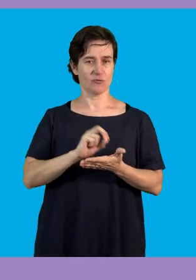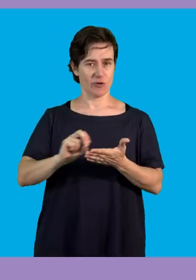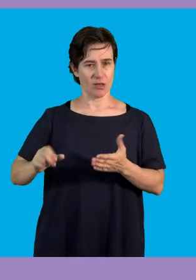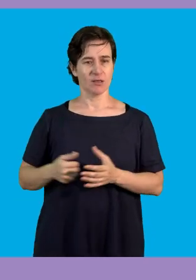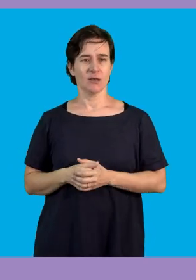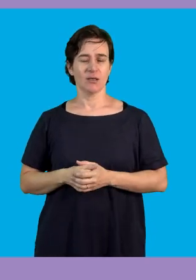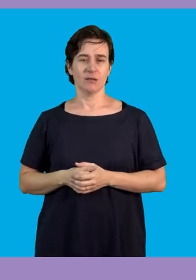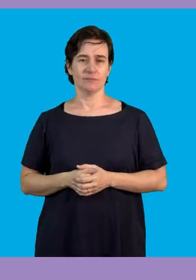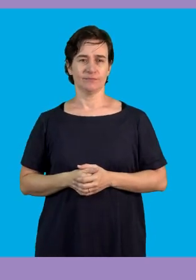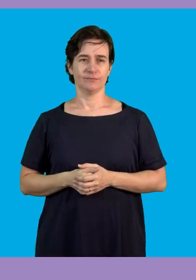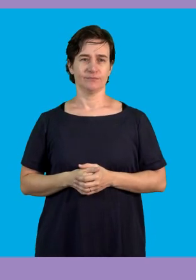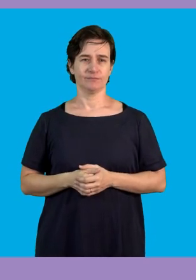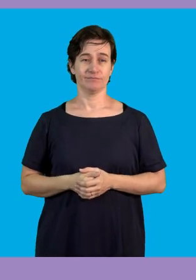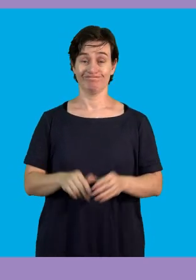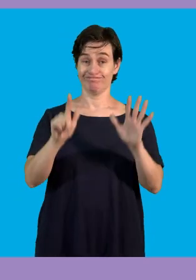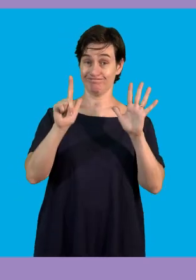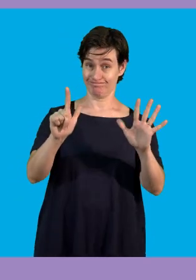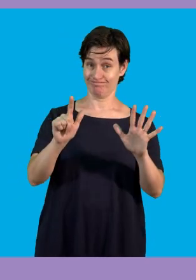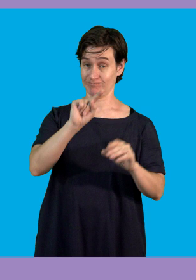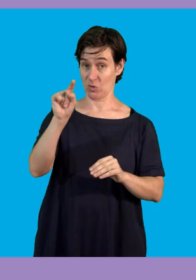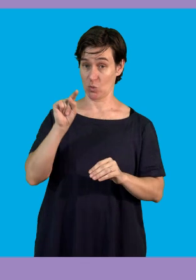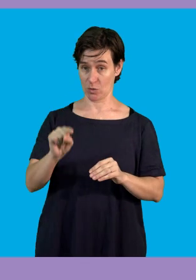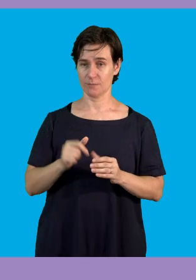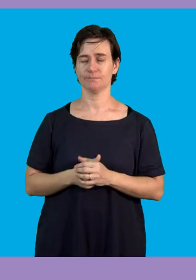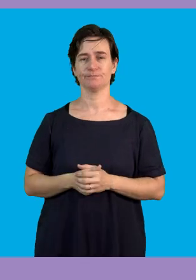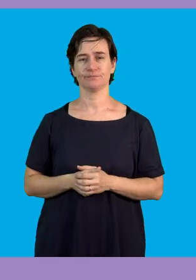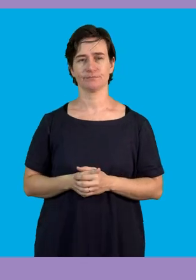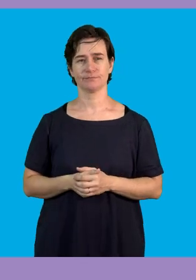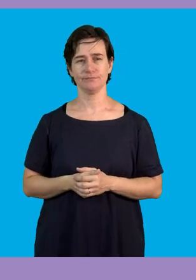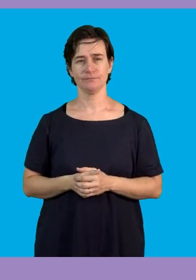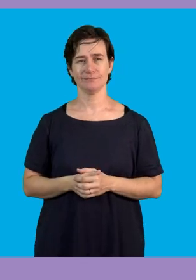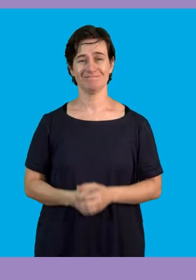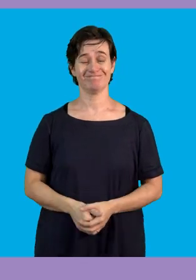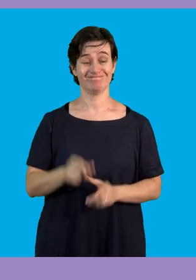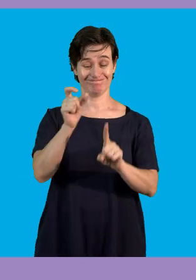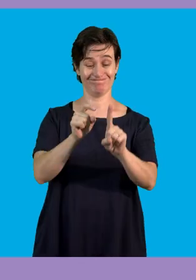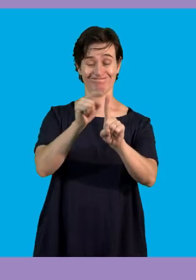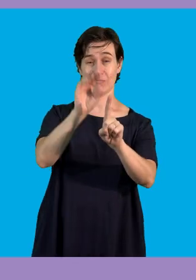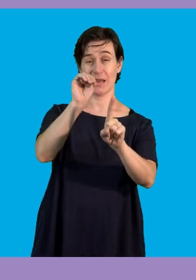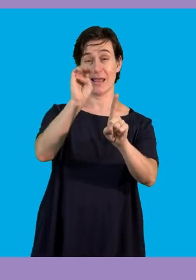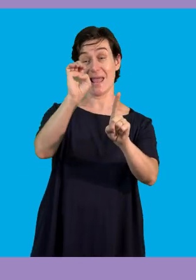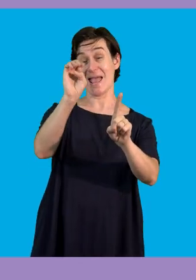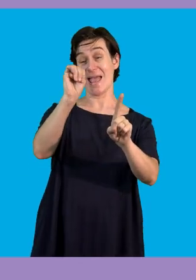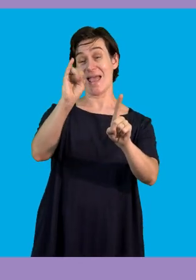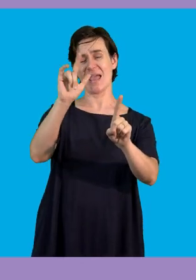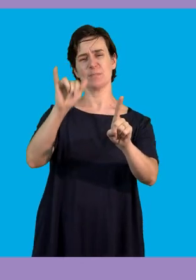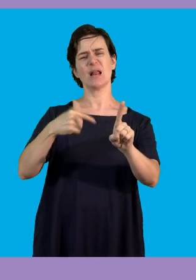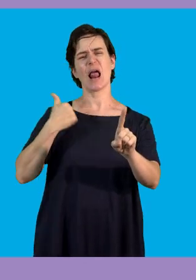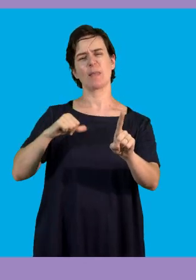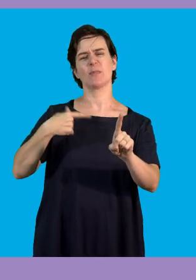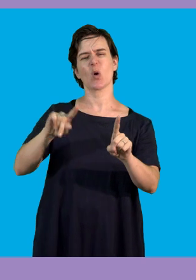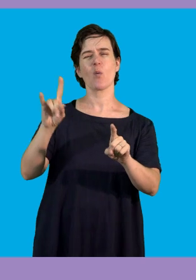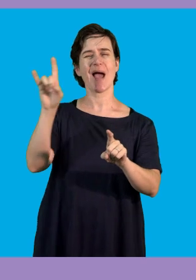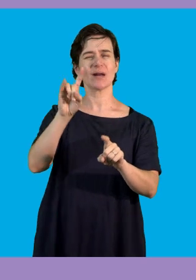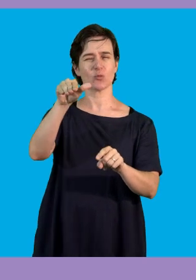expression. All right. Let's look at the next question. Emily wants to go to the zoo and asked